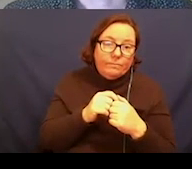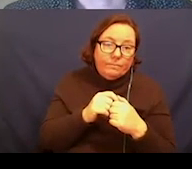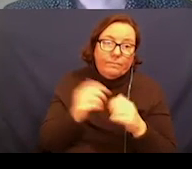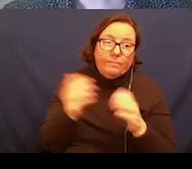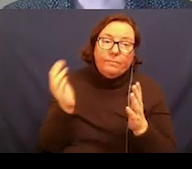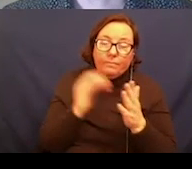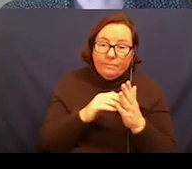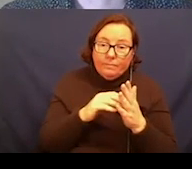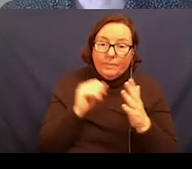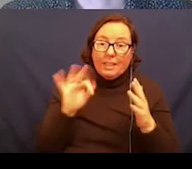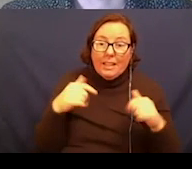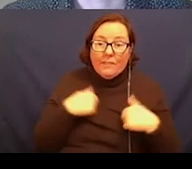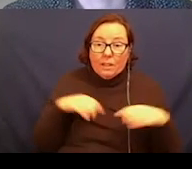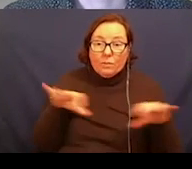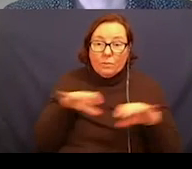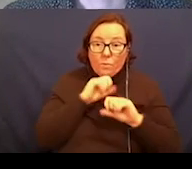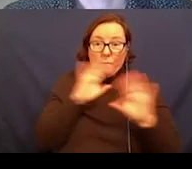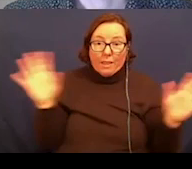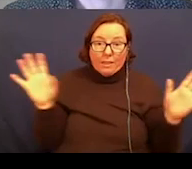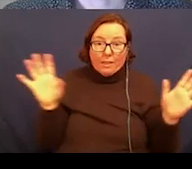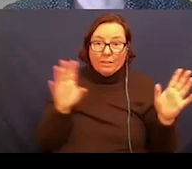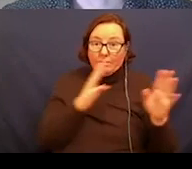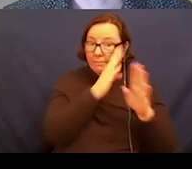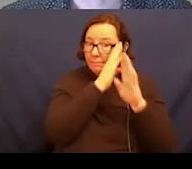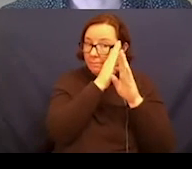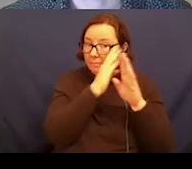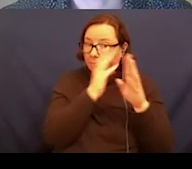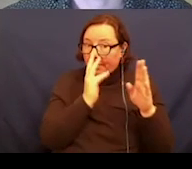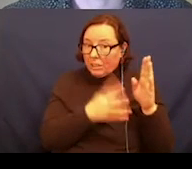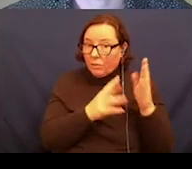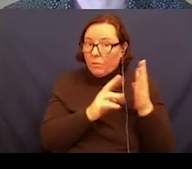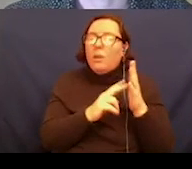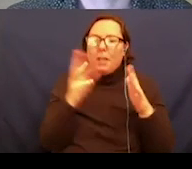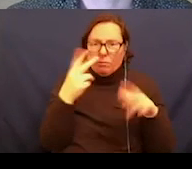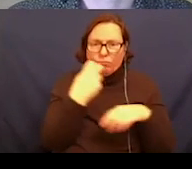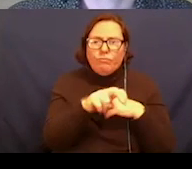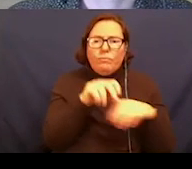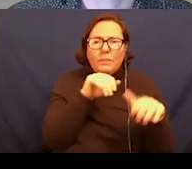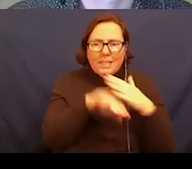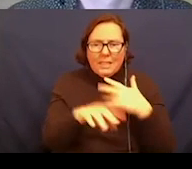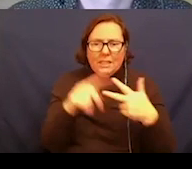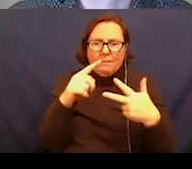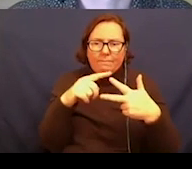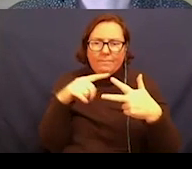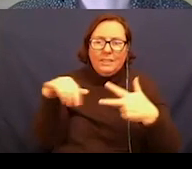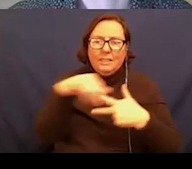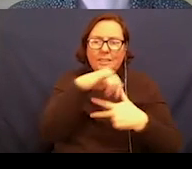Again, if you take no action, you will be placed on the program's standard product.